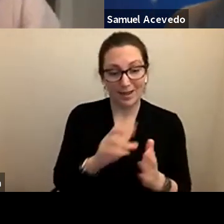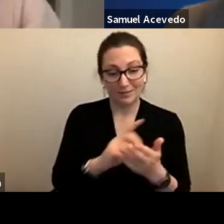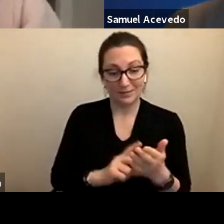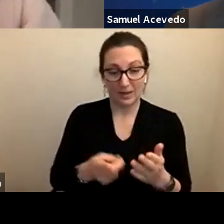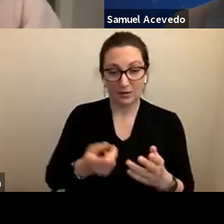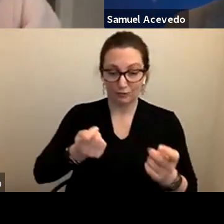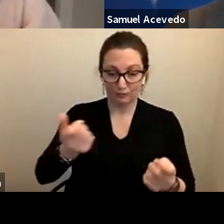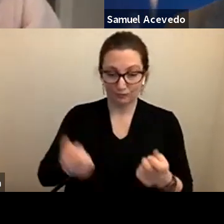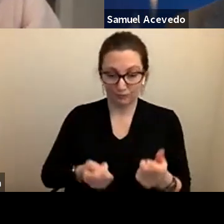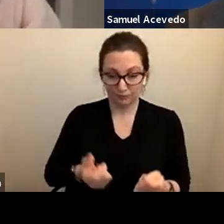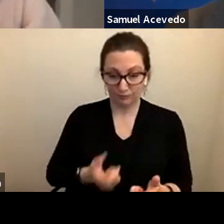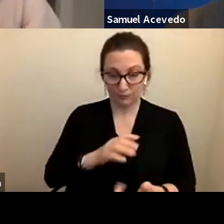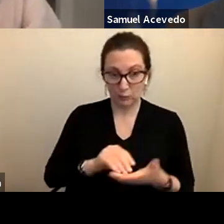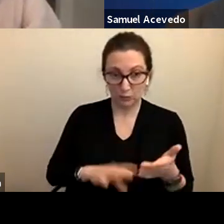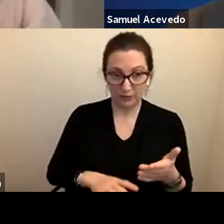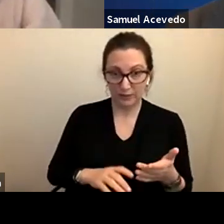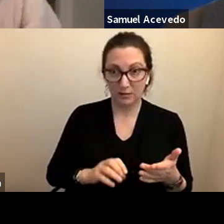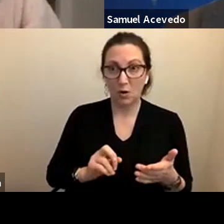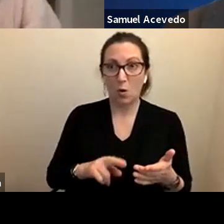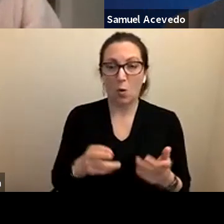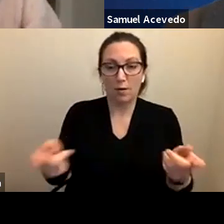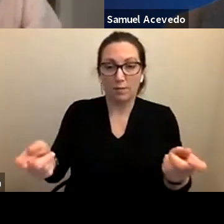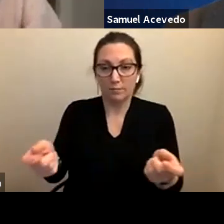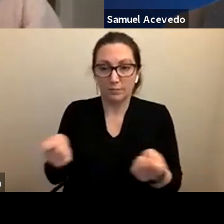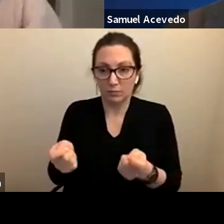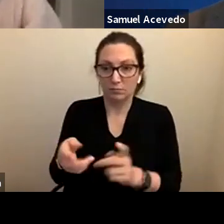or to weed students in?